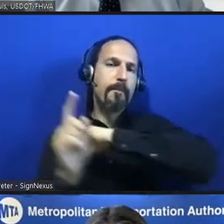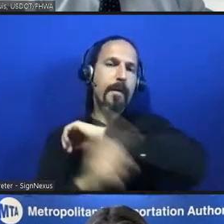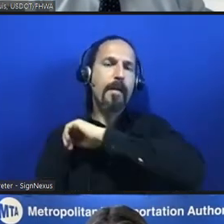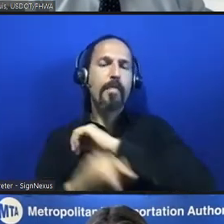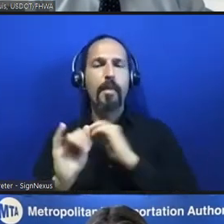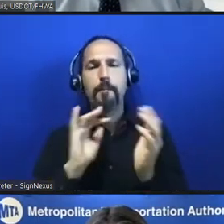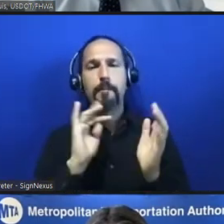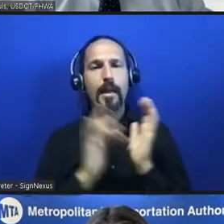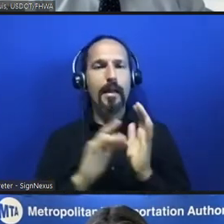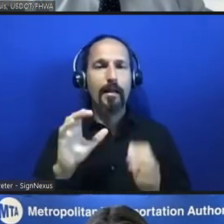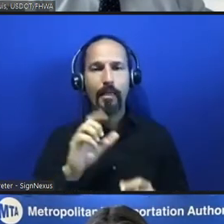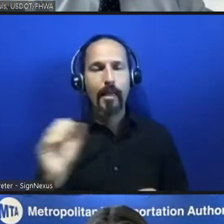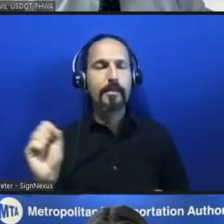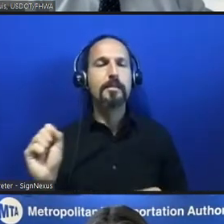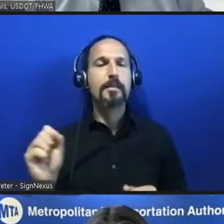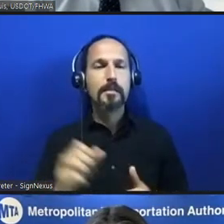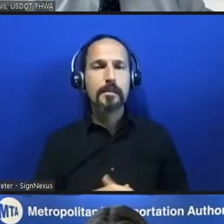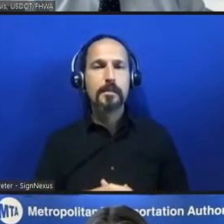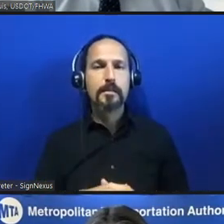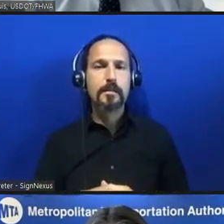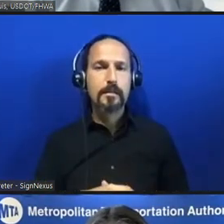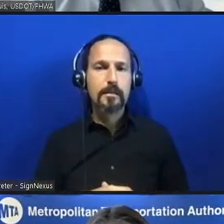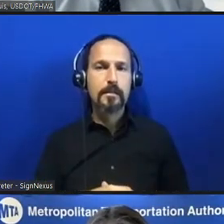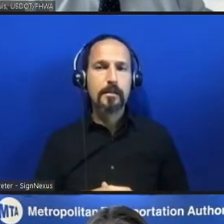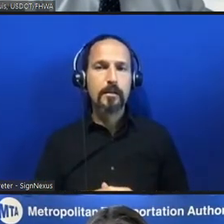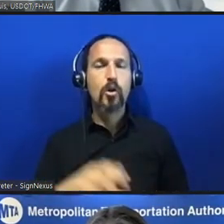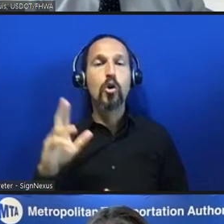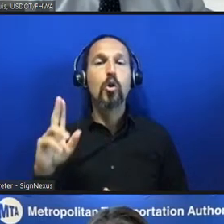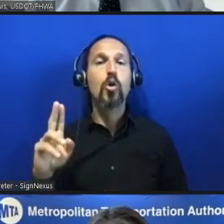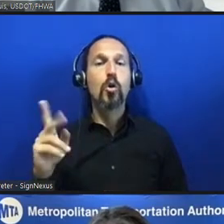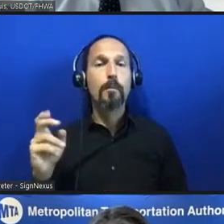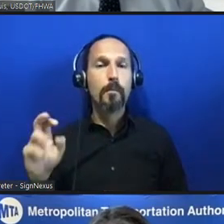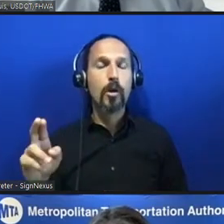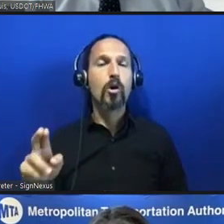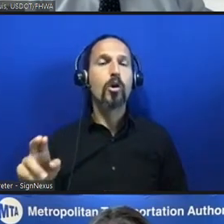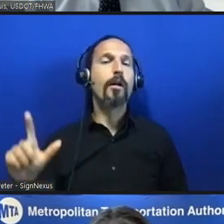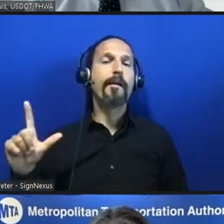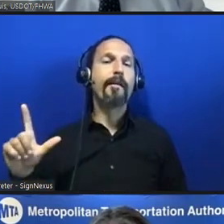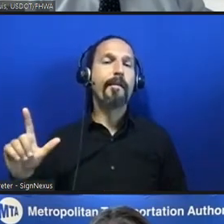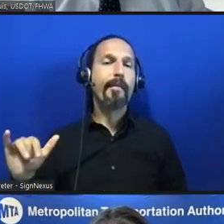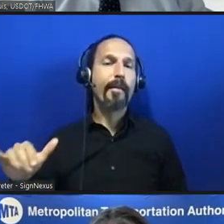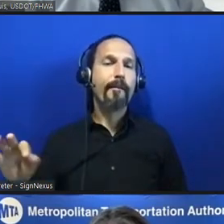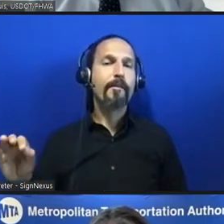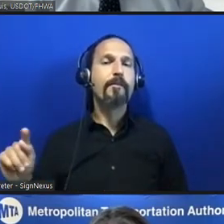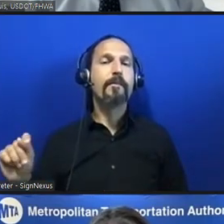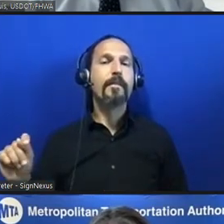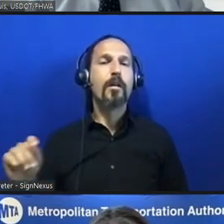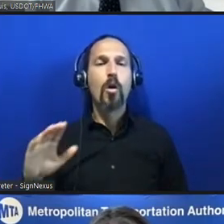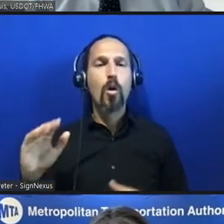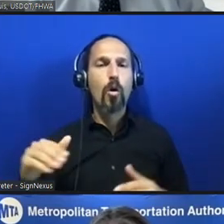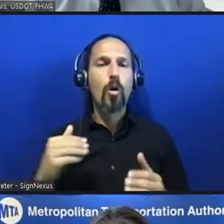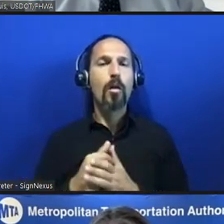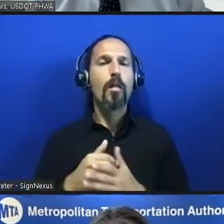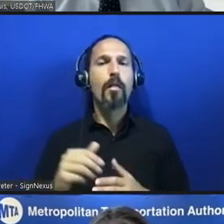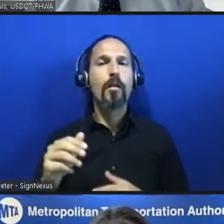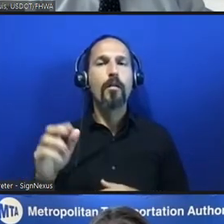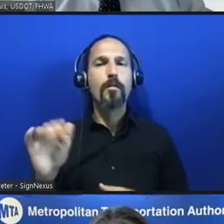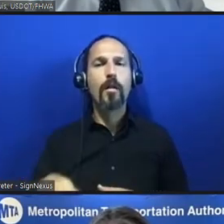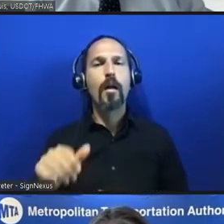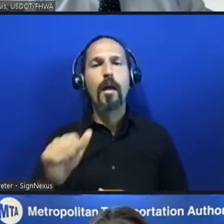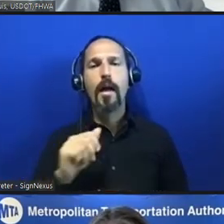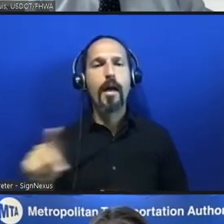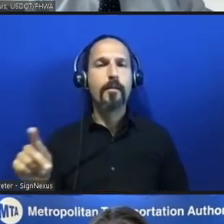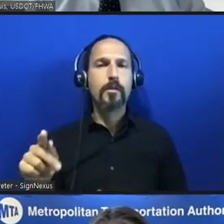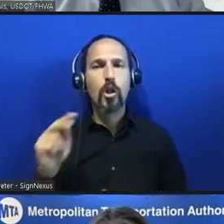the backbone of this city um Uber Lyft all the Rideshare apps or TLC plates maybe look into